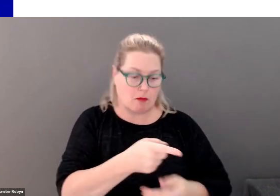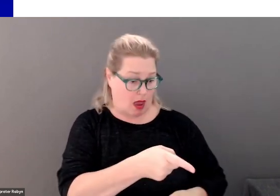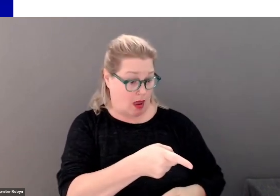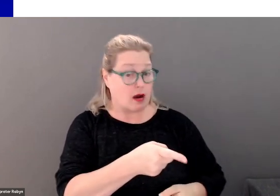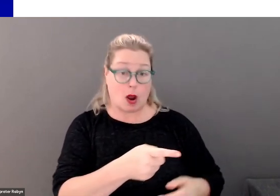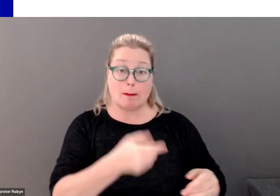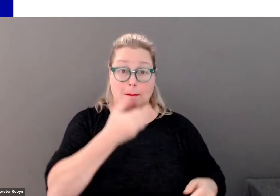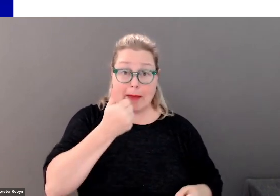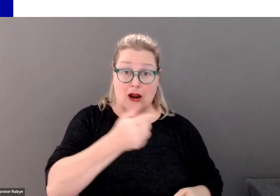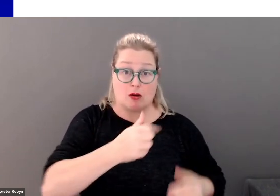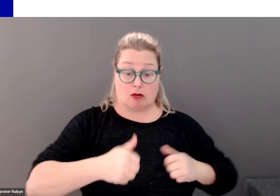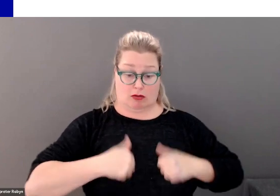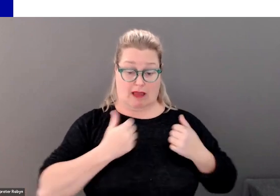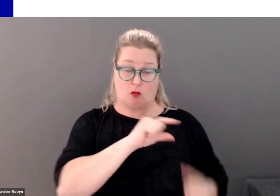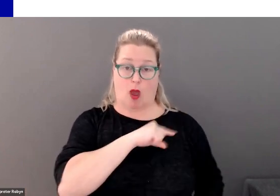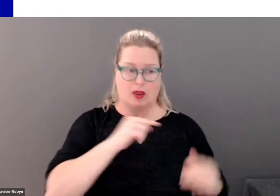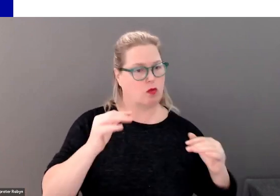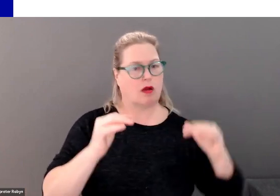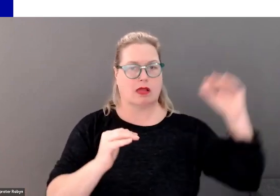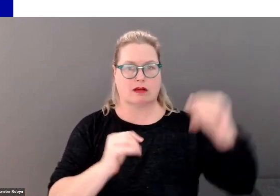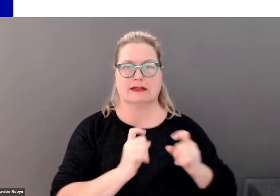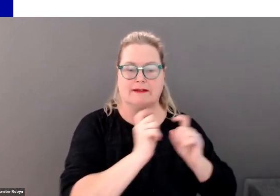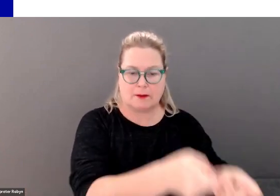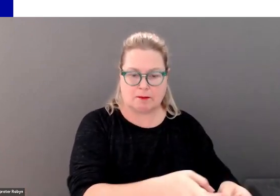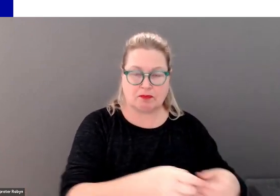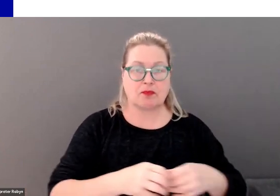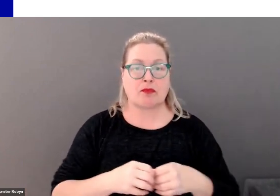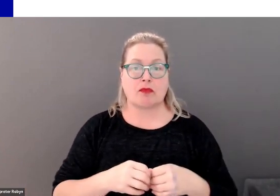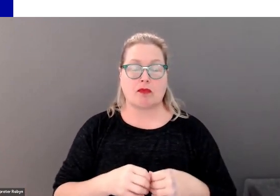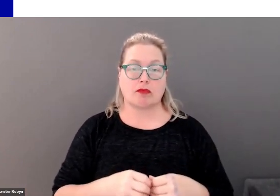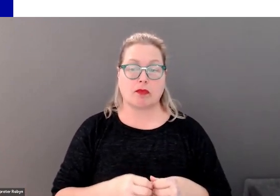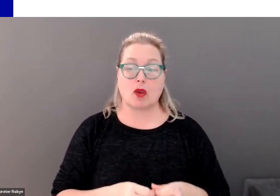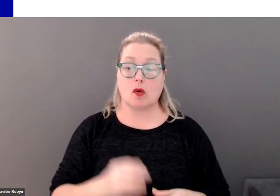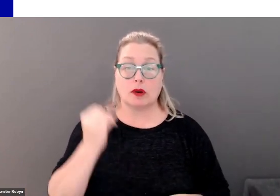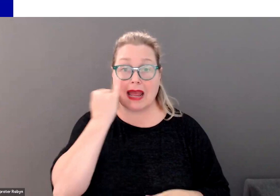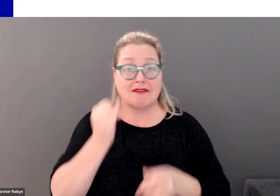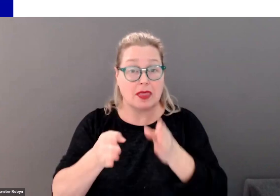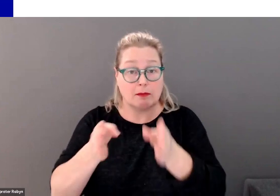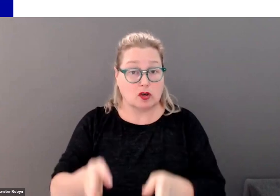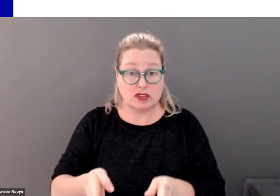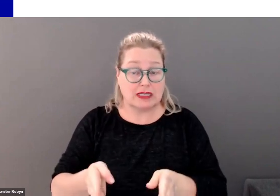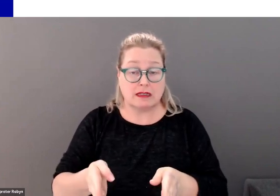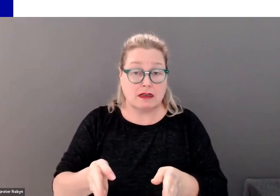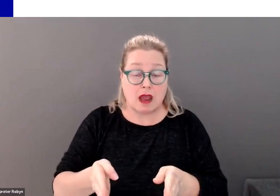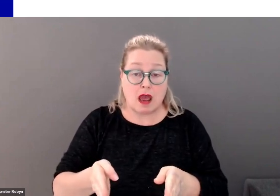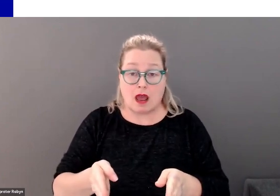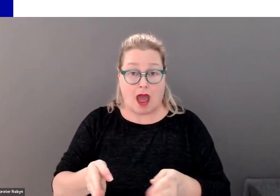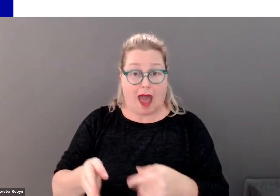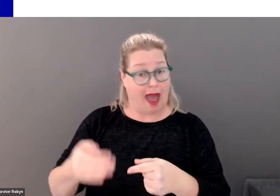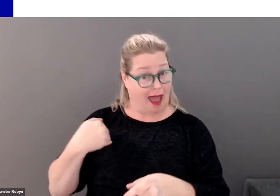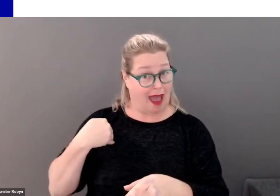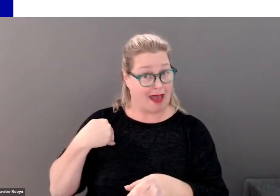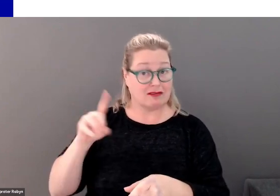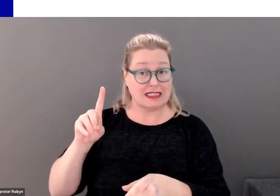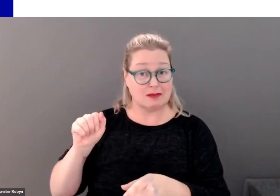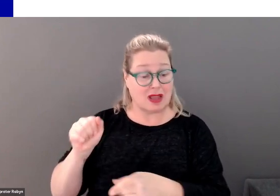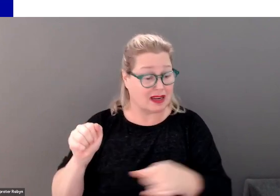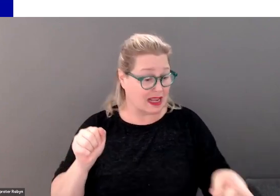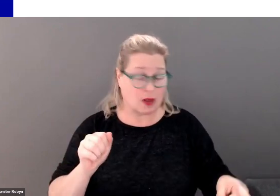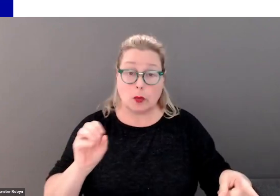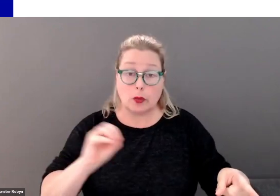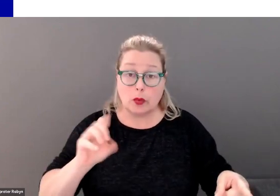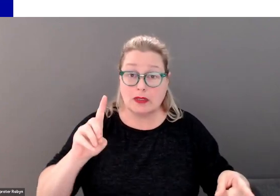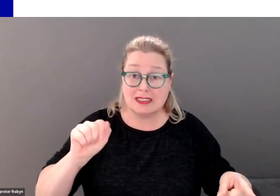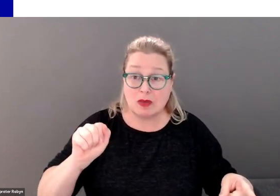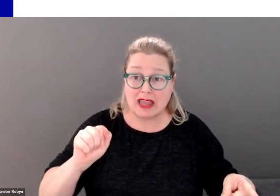provider cannot provide treatment to a person with a disability when they wouldn't provide the treatment to a person without a disability in the same